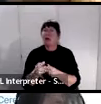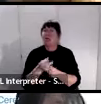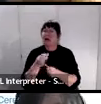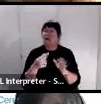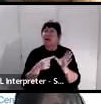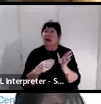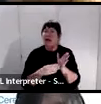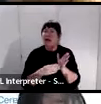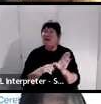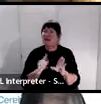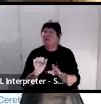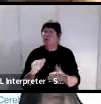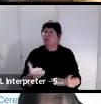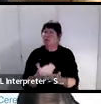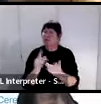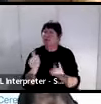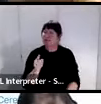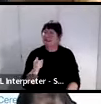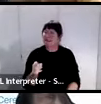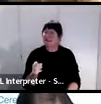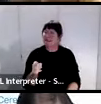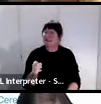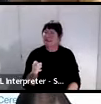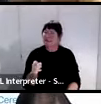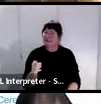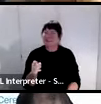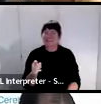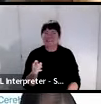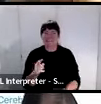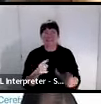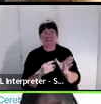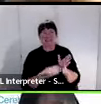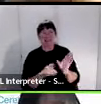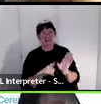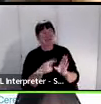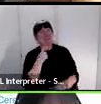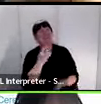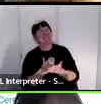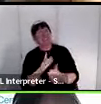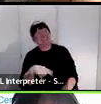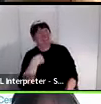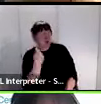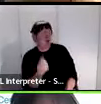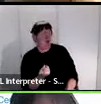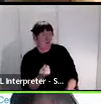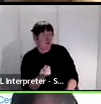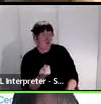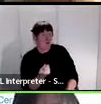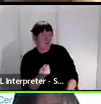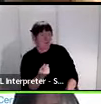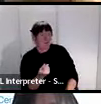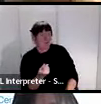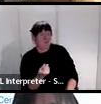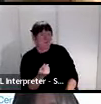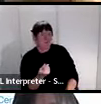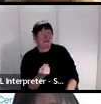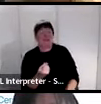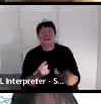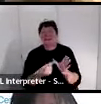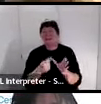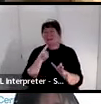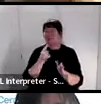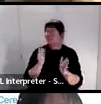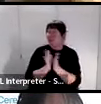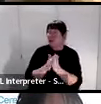it was your birthday today? It's actually tomorrow, but tomorrow, right. Well, happy birthday for